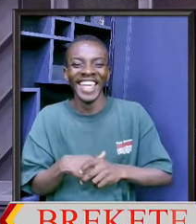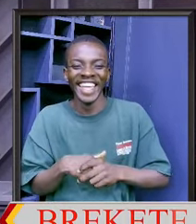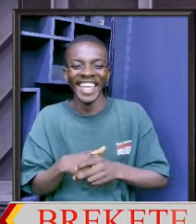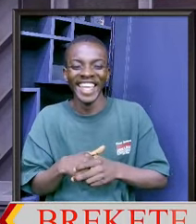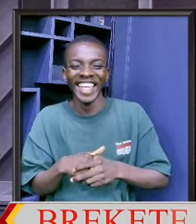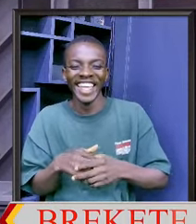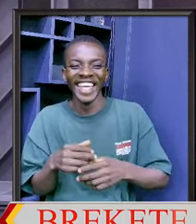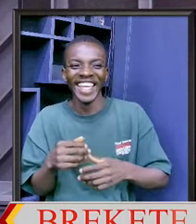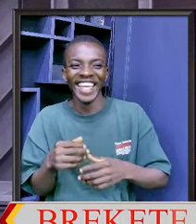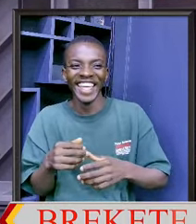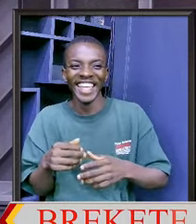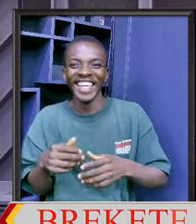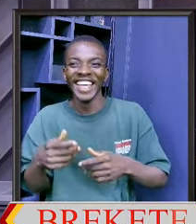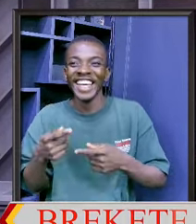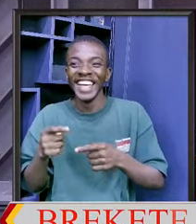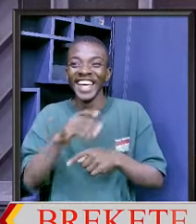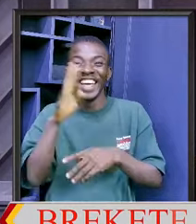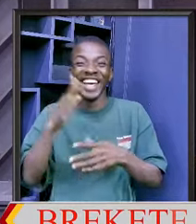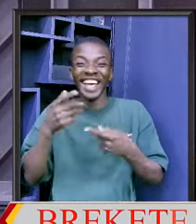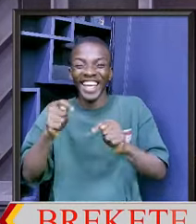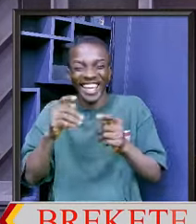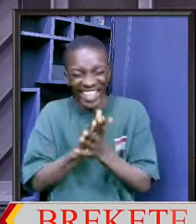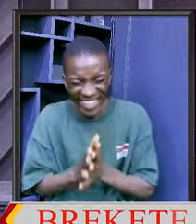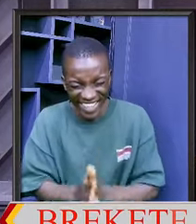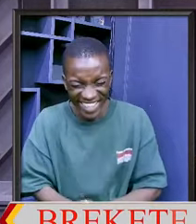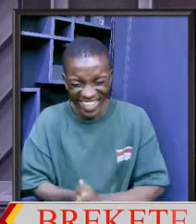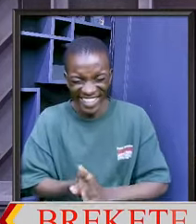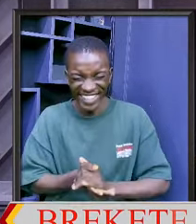armpit. Amata. No, I never tried that one.